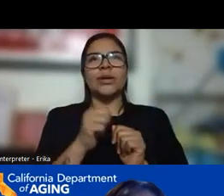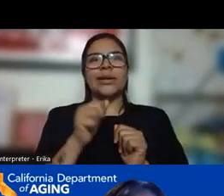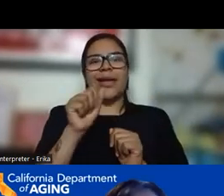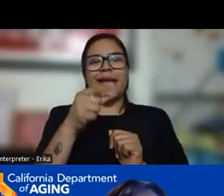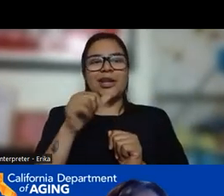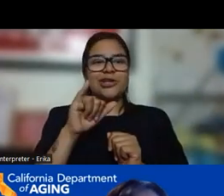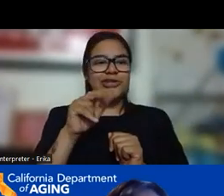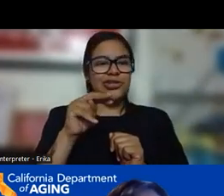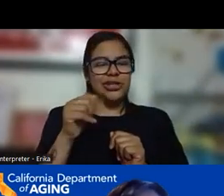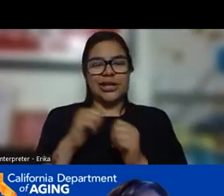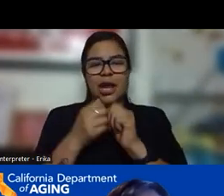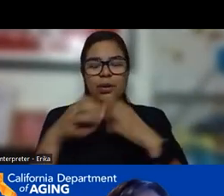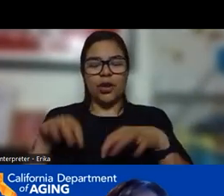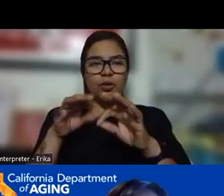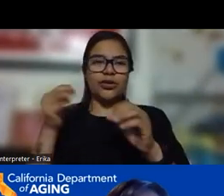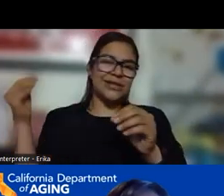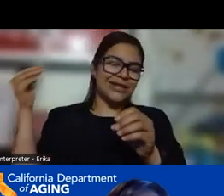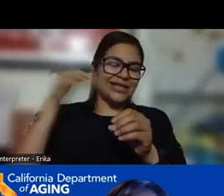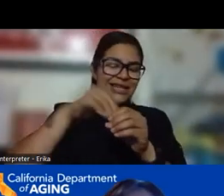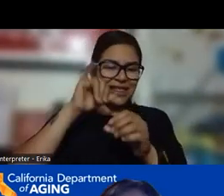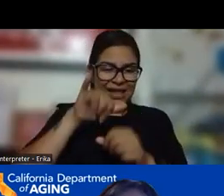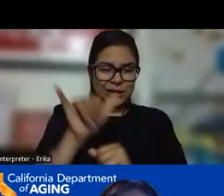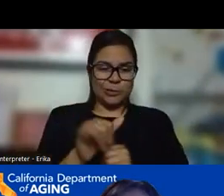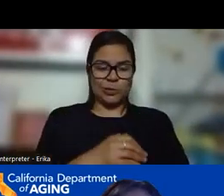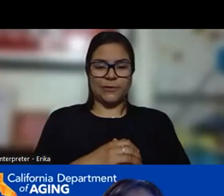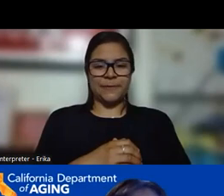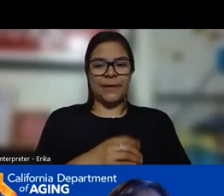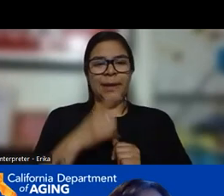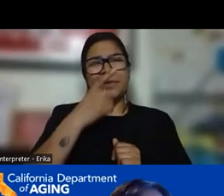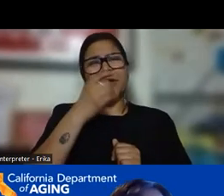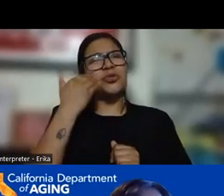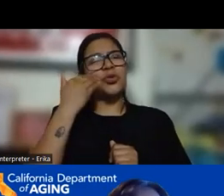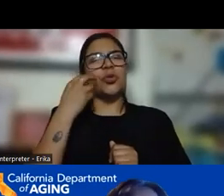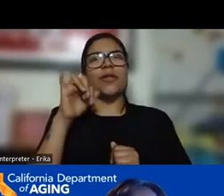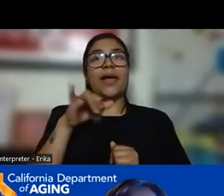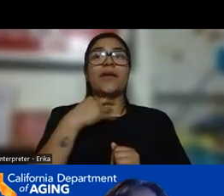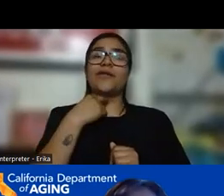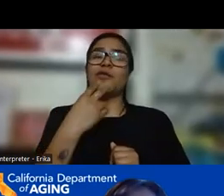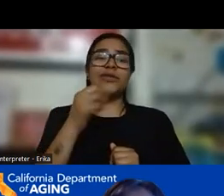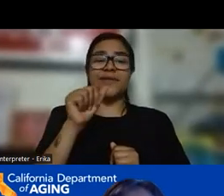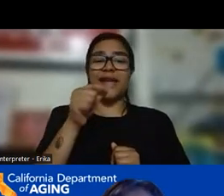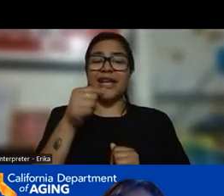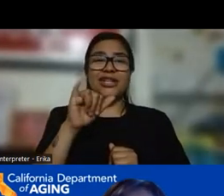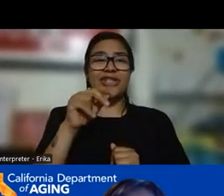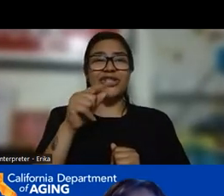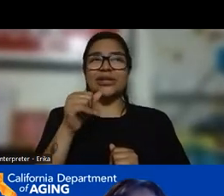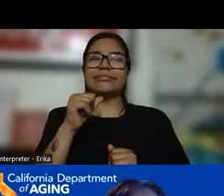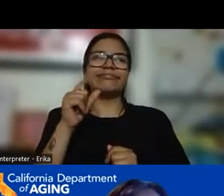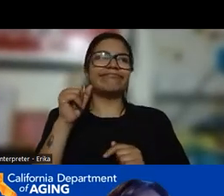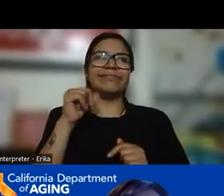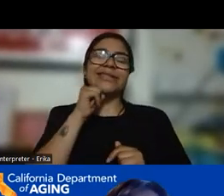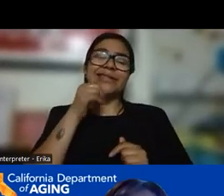and into the fold, because oftentimes that voice is not present. When we're talking about ageism and ableism